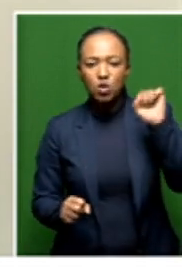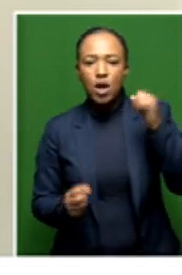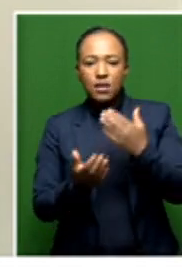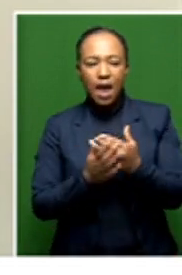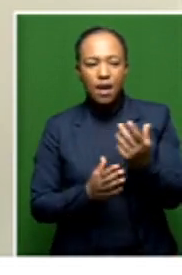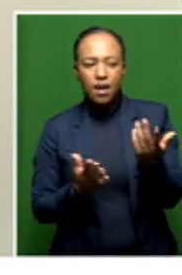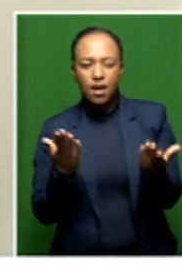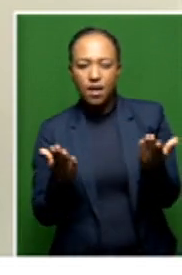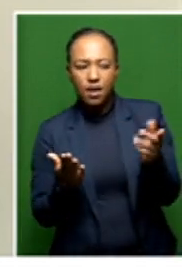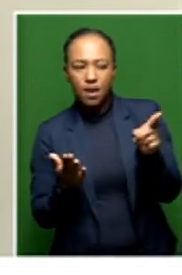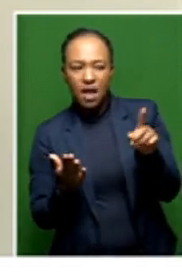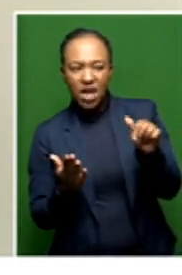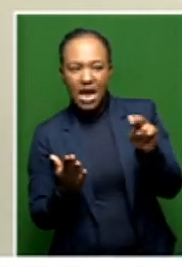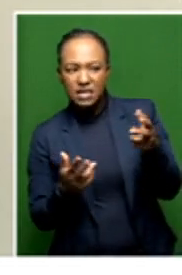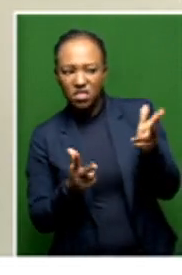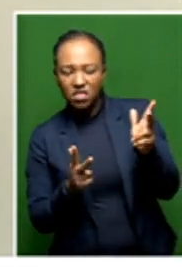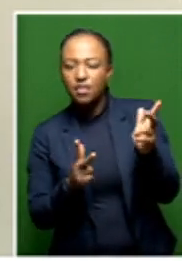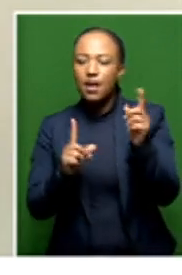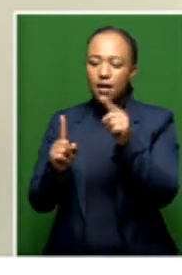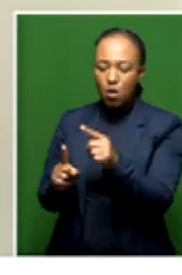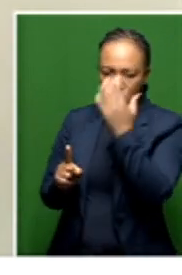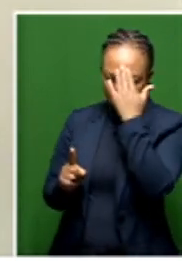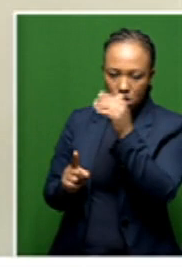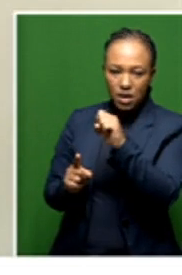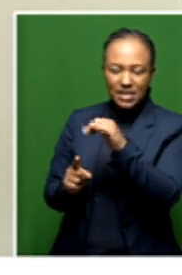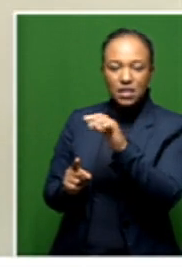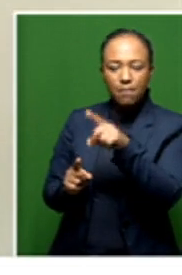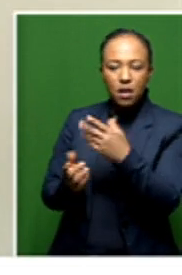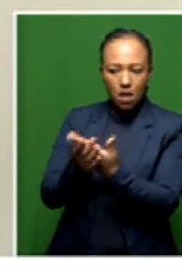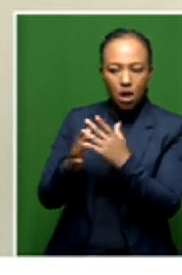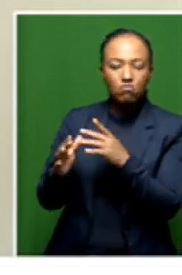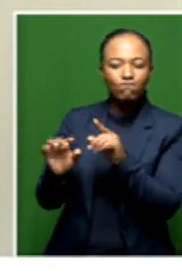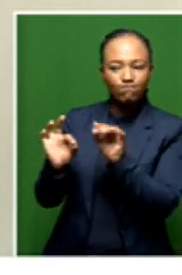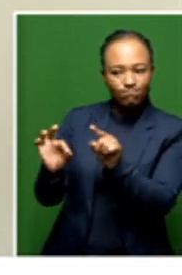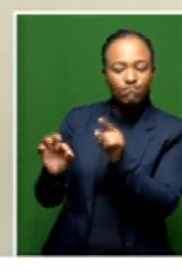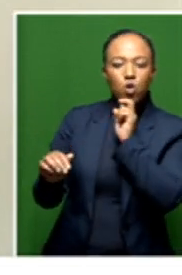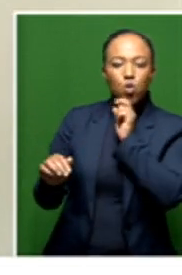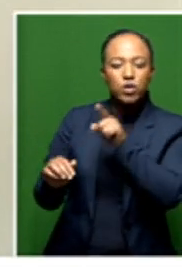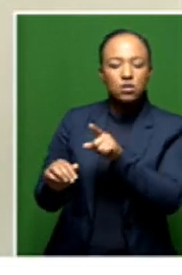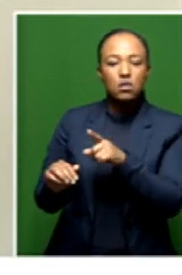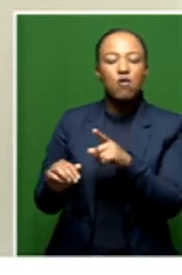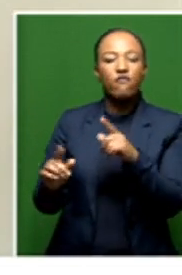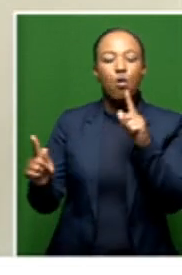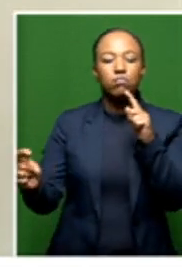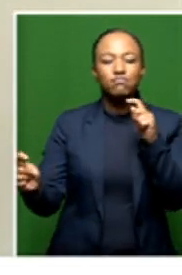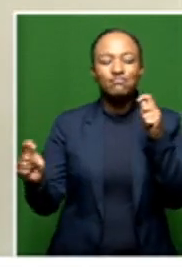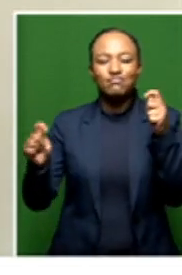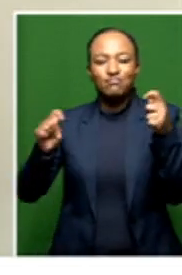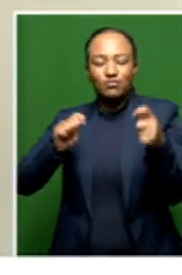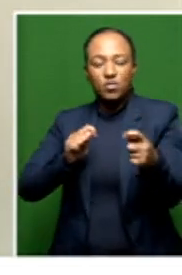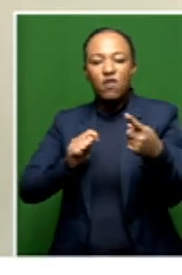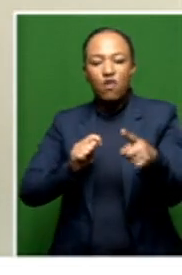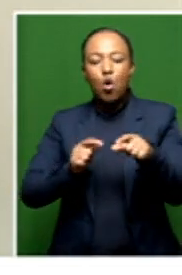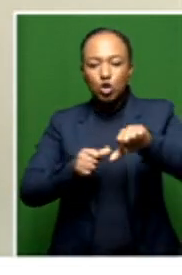alternative that is now going to take us beyond the National Democratic Revolution into